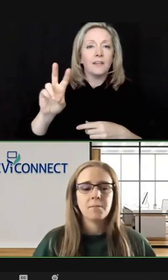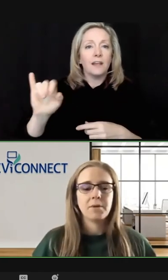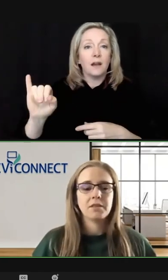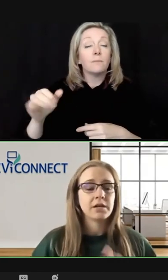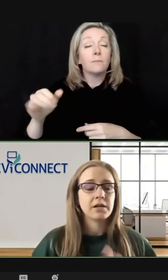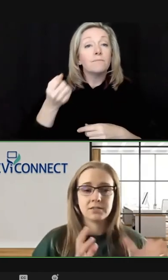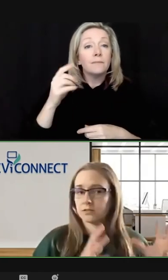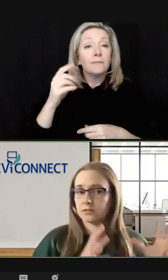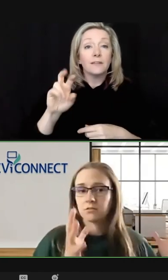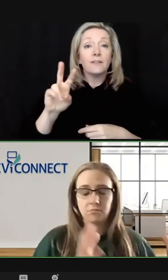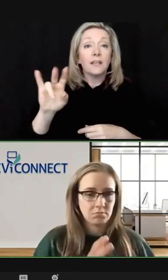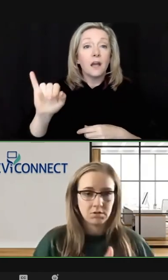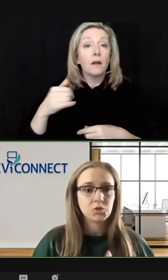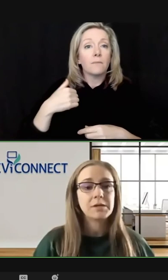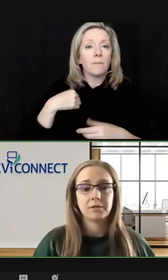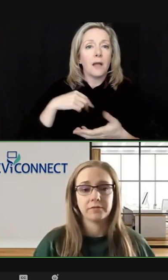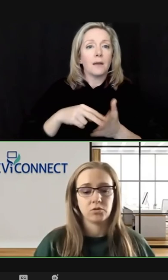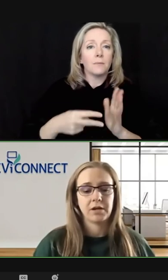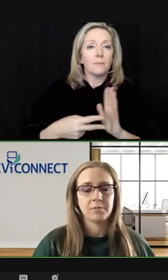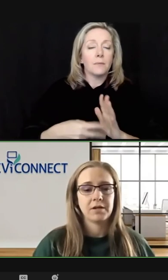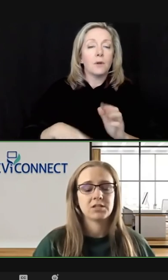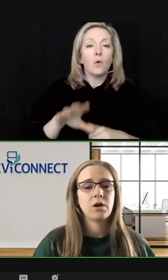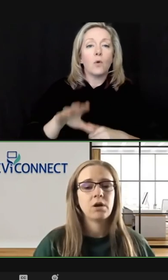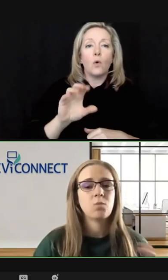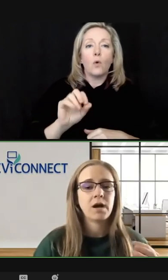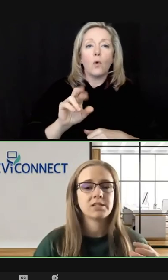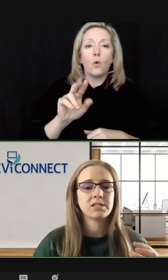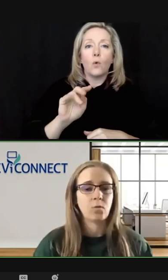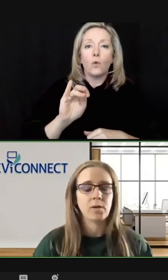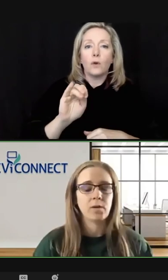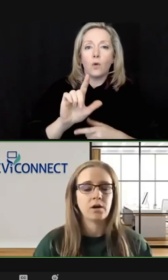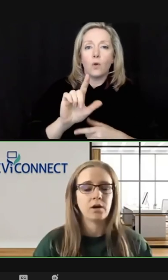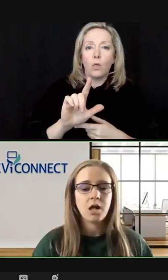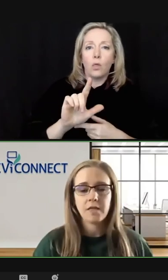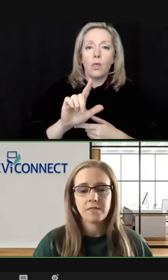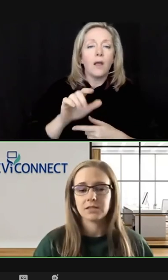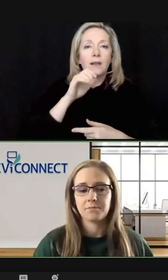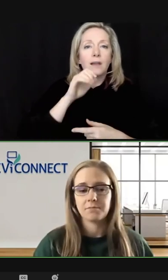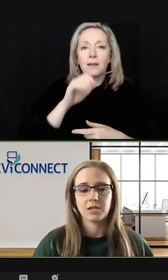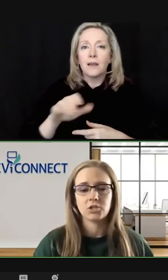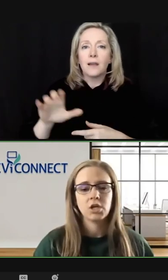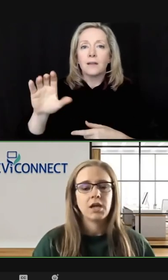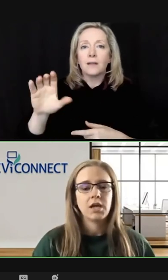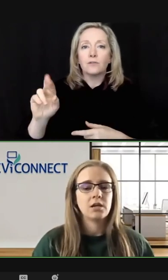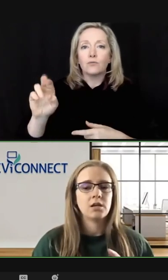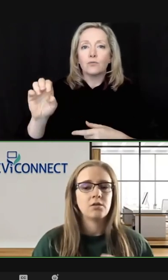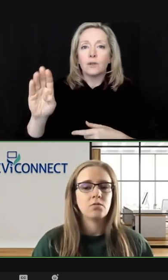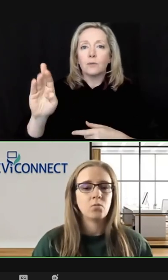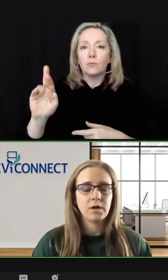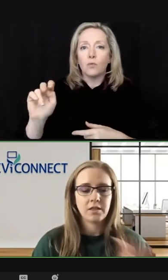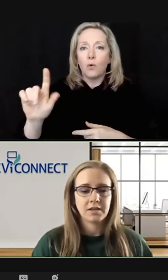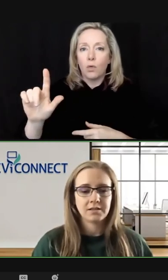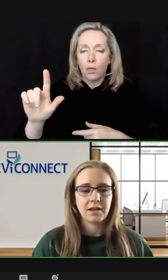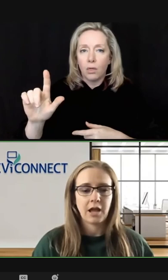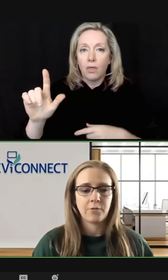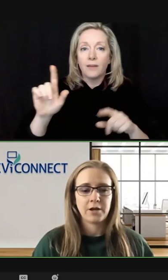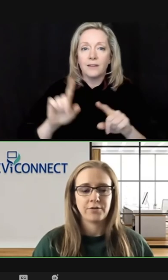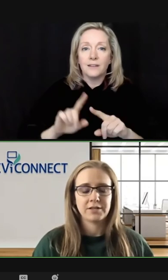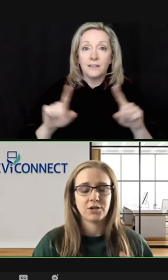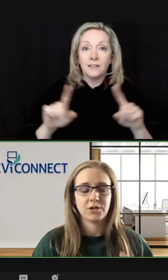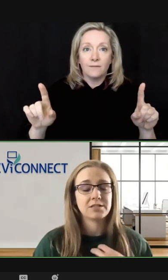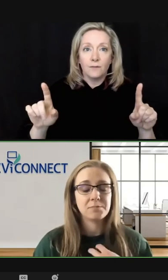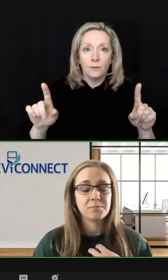impairment, but there is cerebral visual impairment. So I want to make sure that we are all on the same page. And one of the things